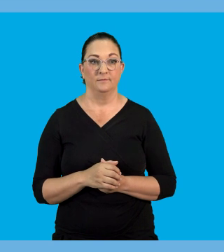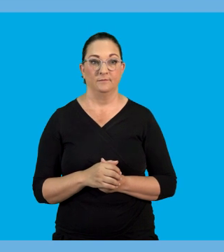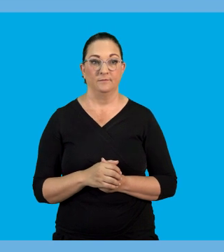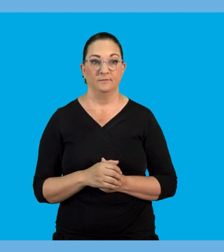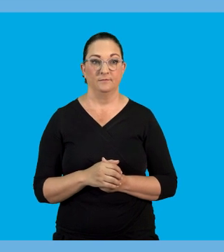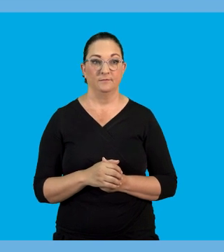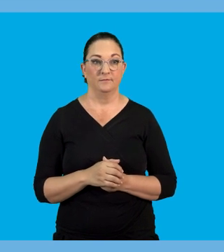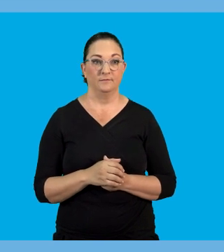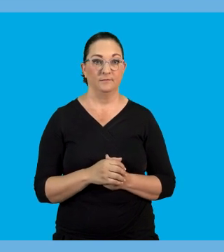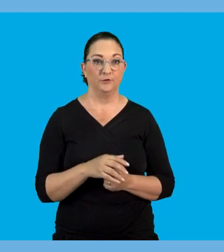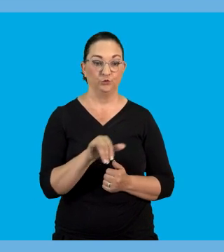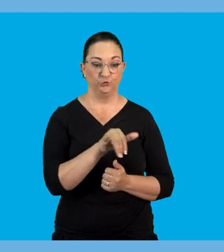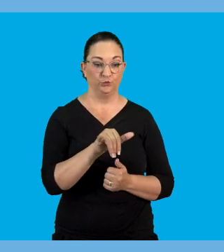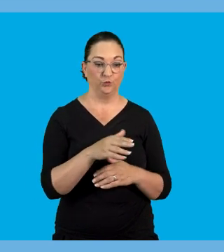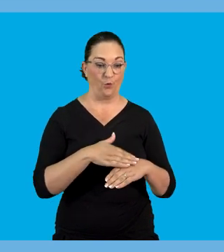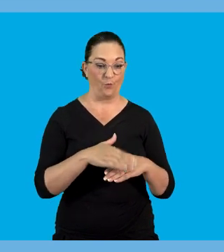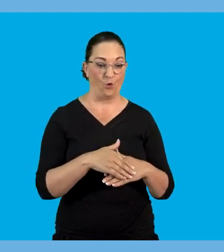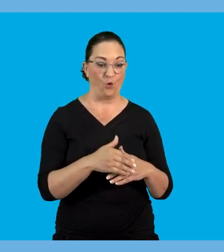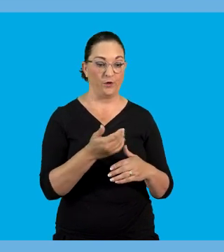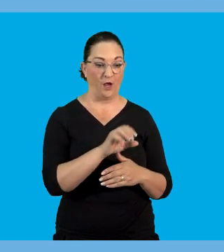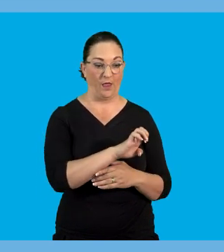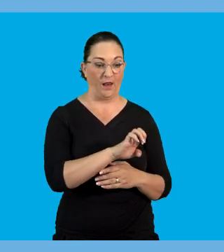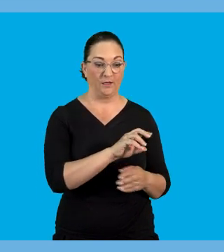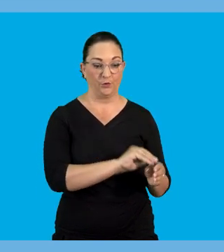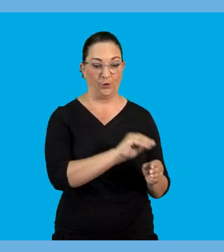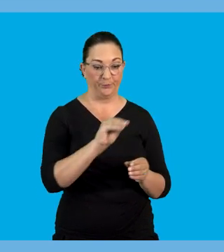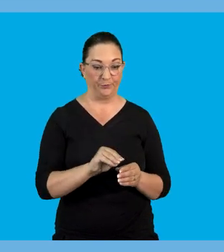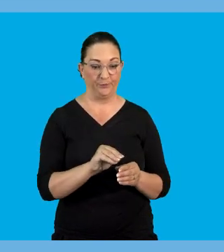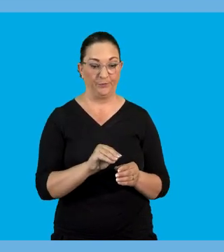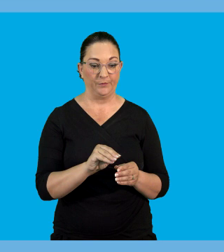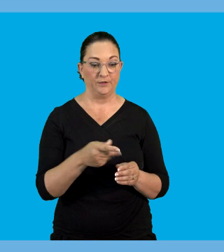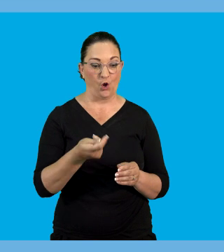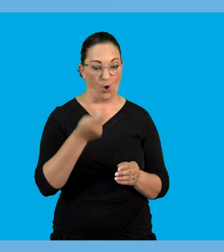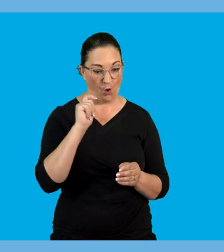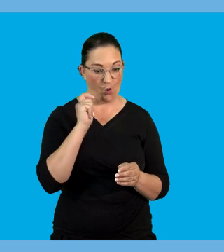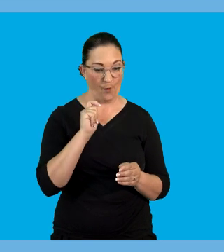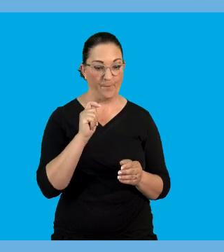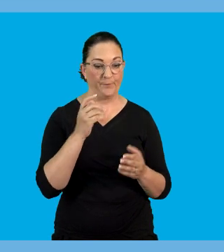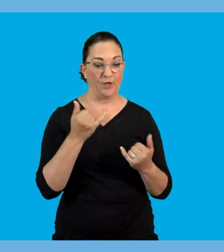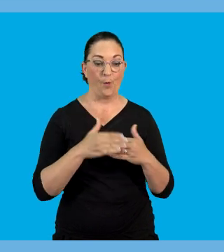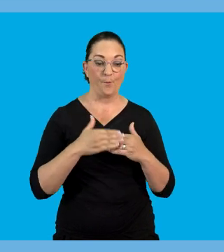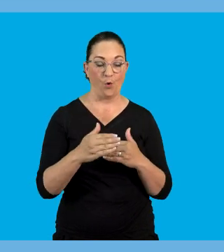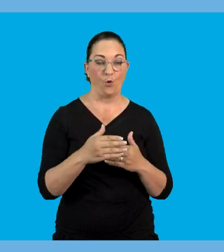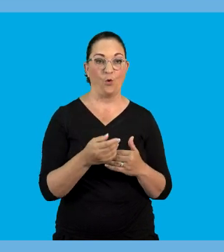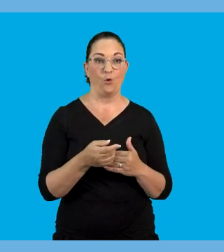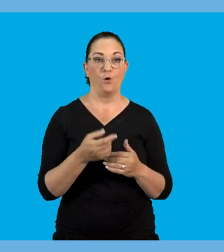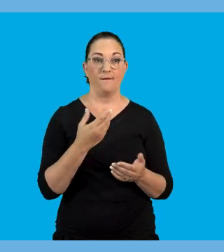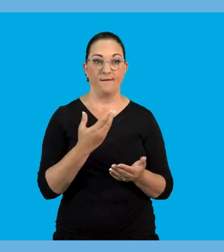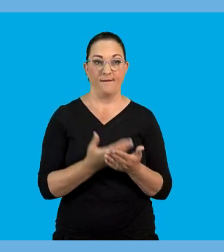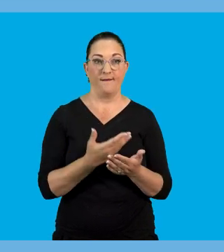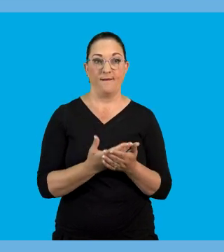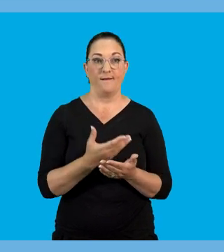object gained electrons in the diagram? So if the hair transferred its electrons to the comb, then obviously the comb gained the